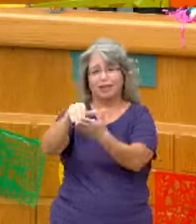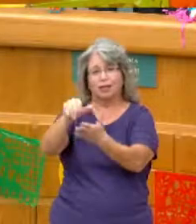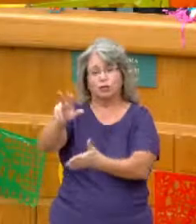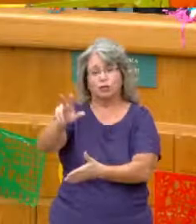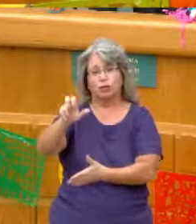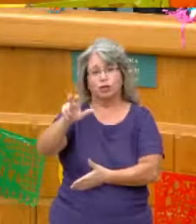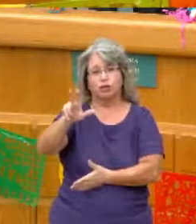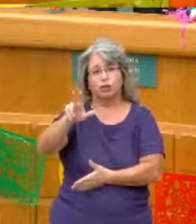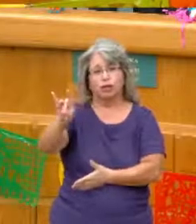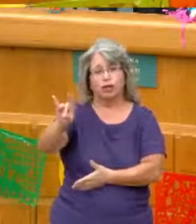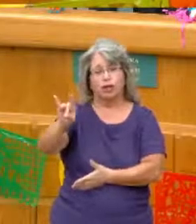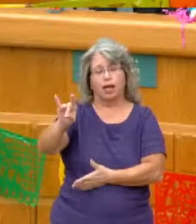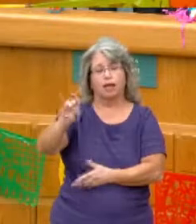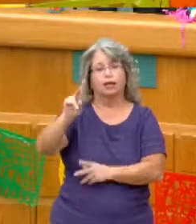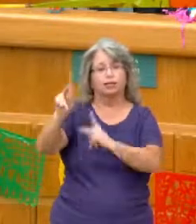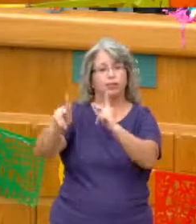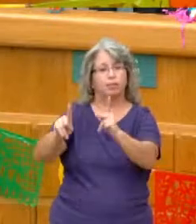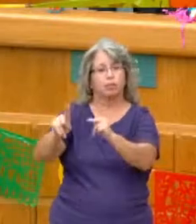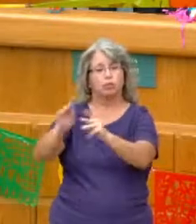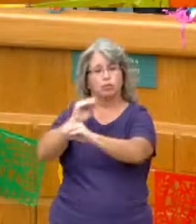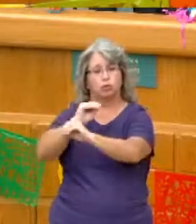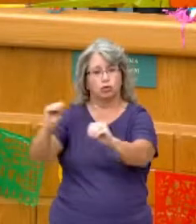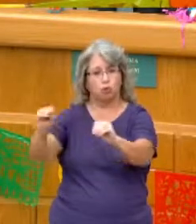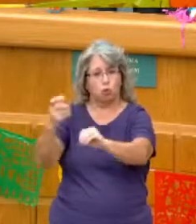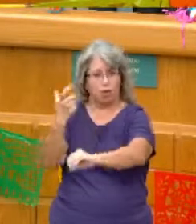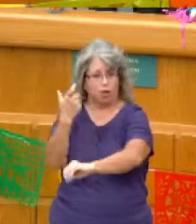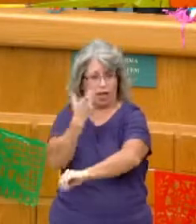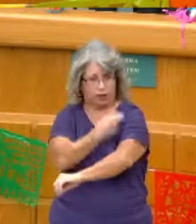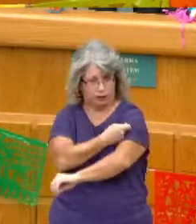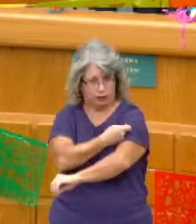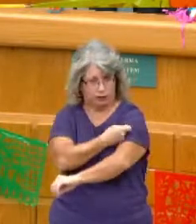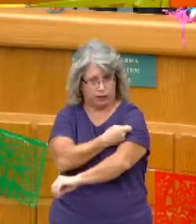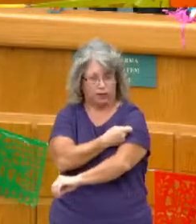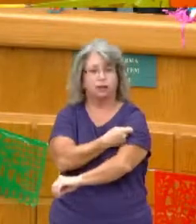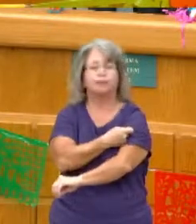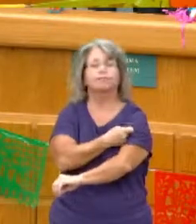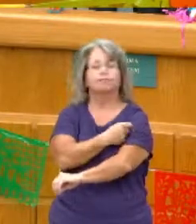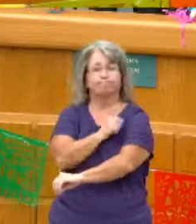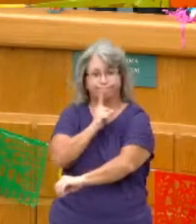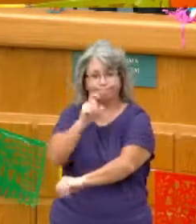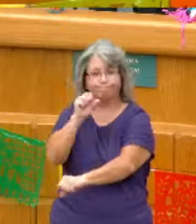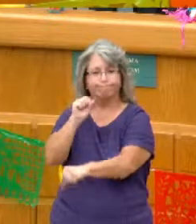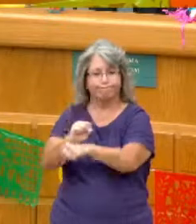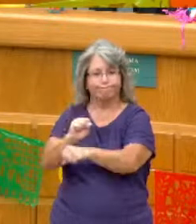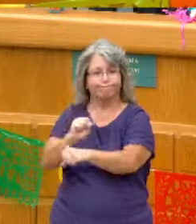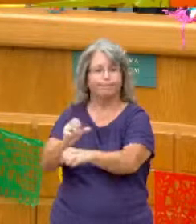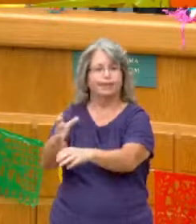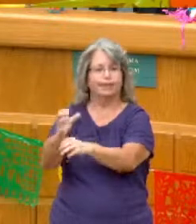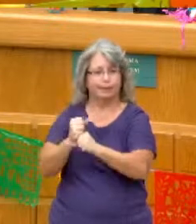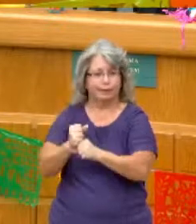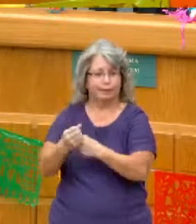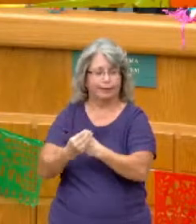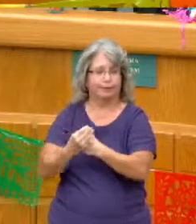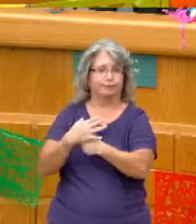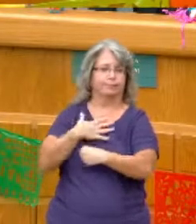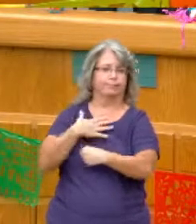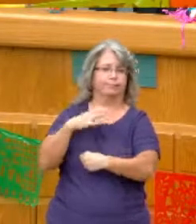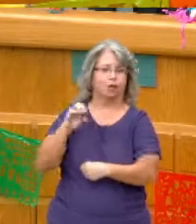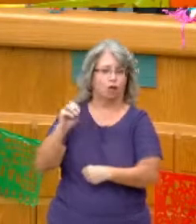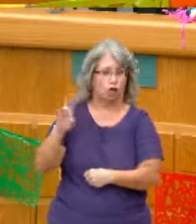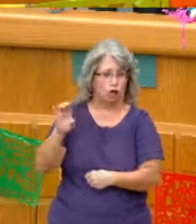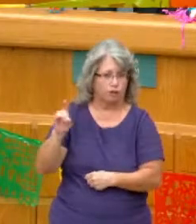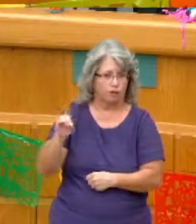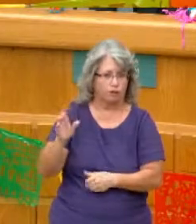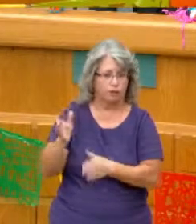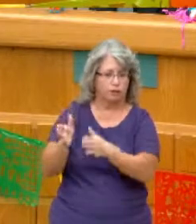17,338 individuals that were not vaccinated that actually got COVID. And then you have 812 people that were